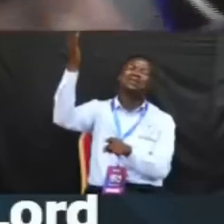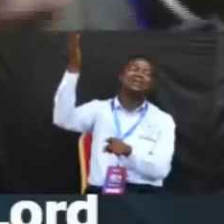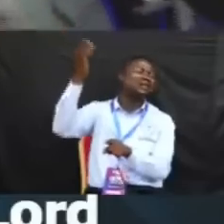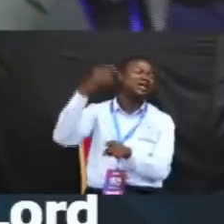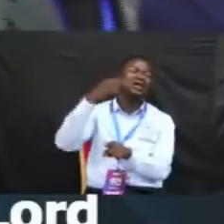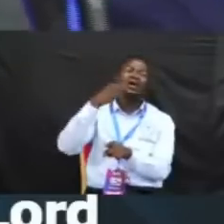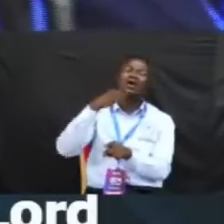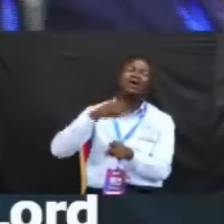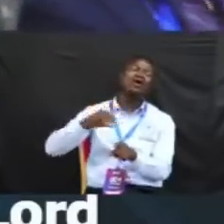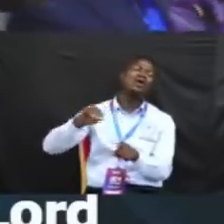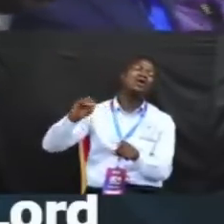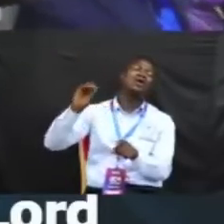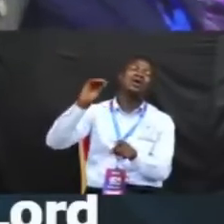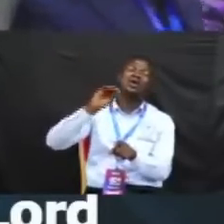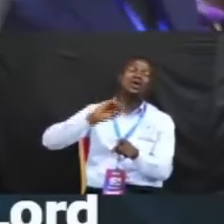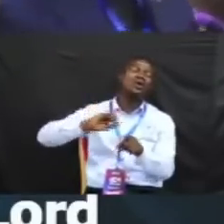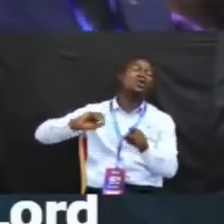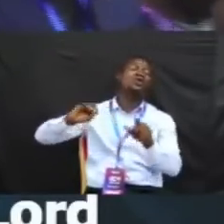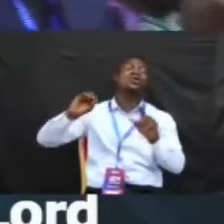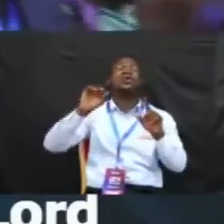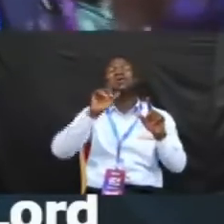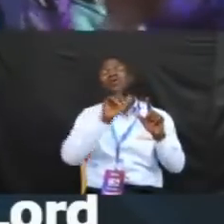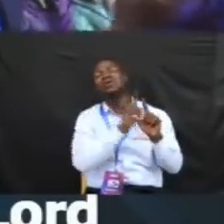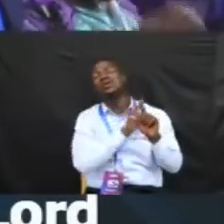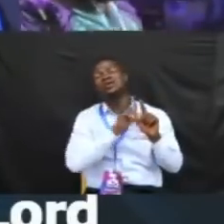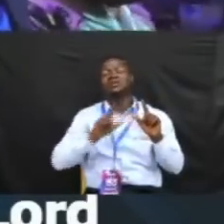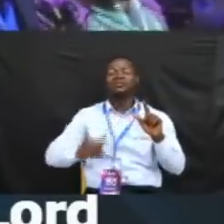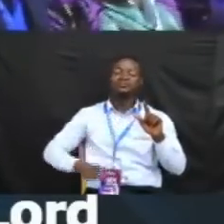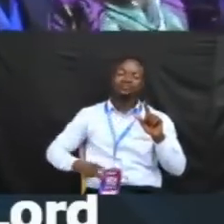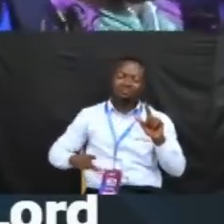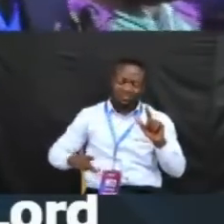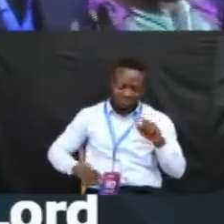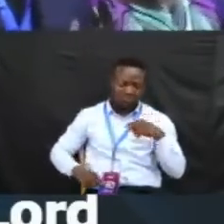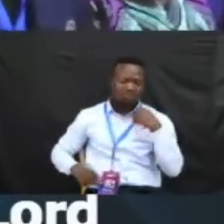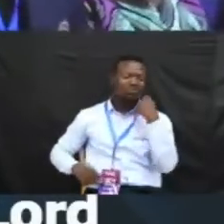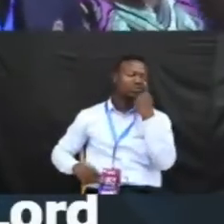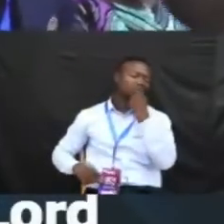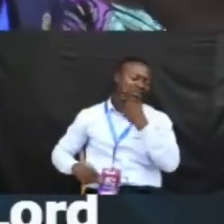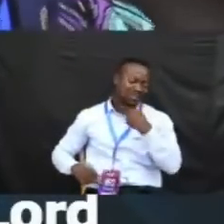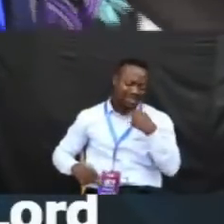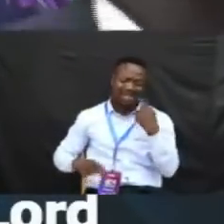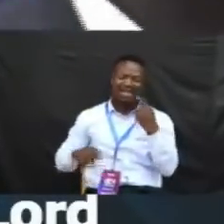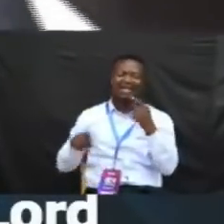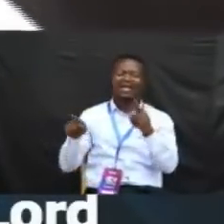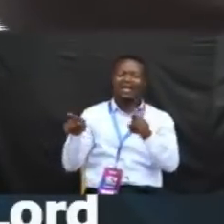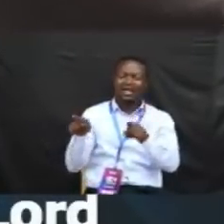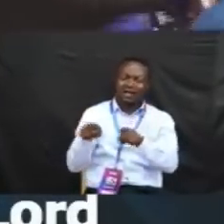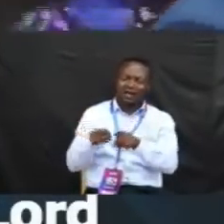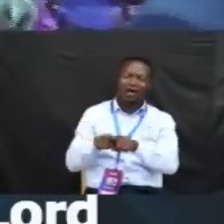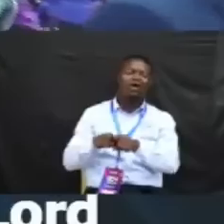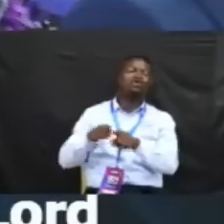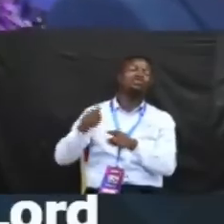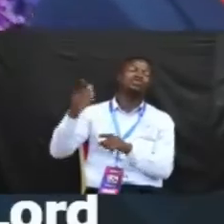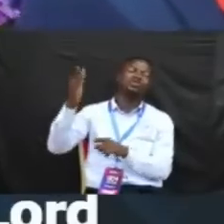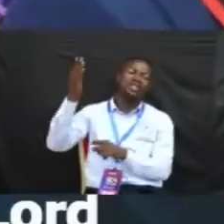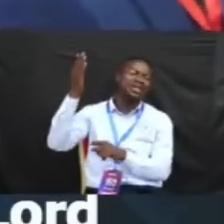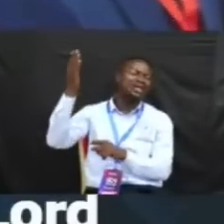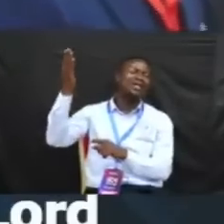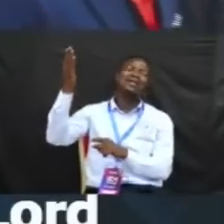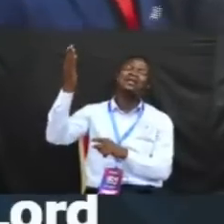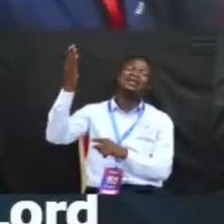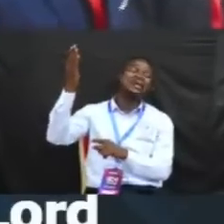God. Oh God, oh Lord who is li unto